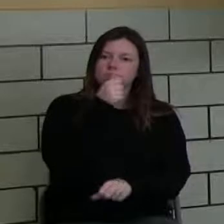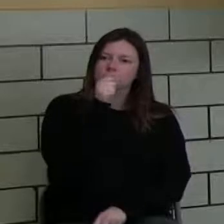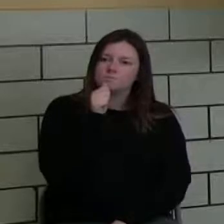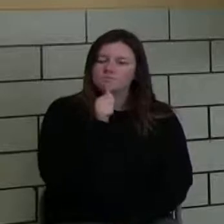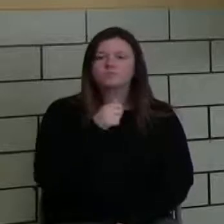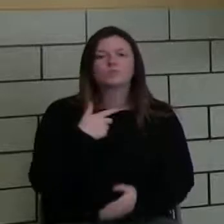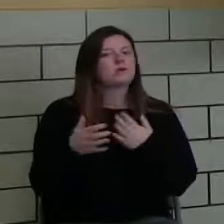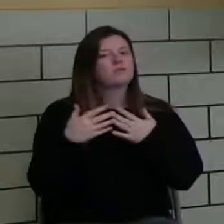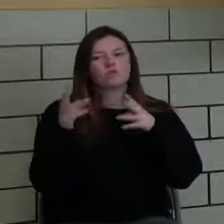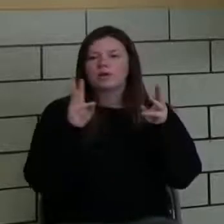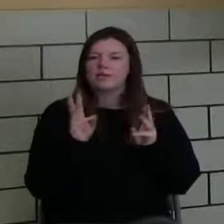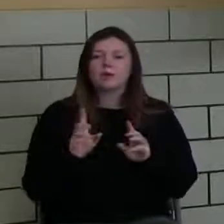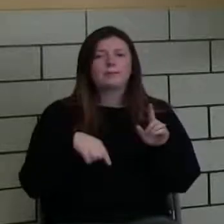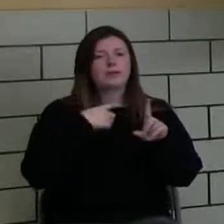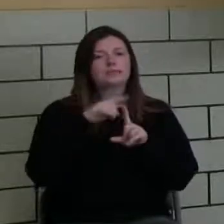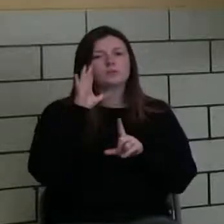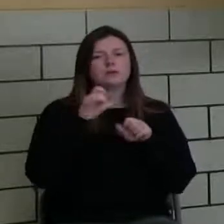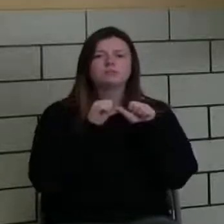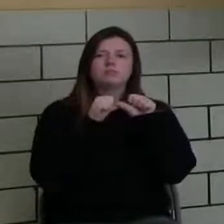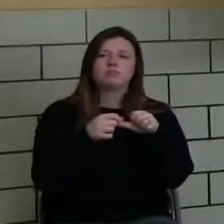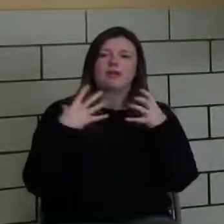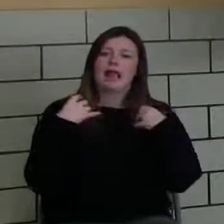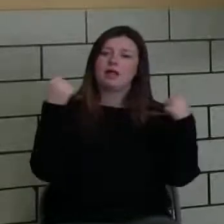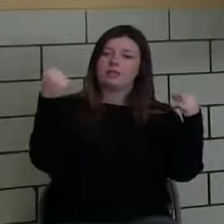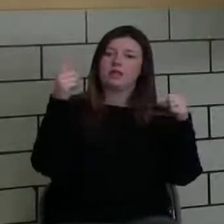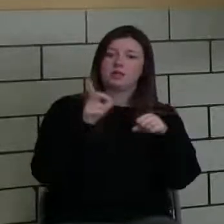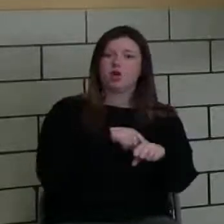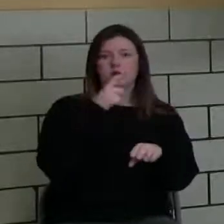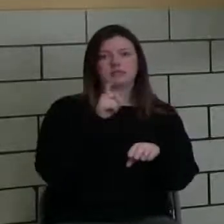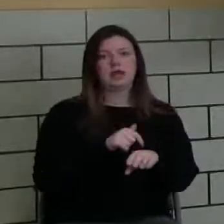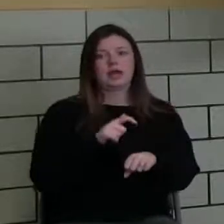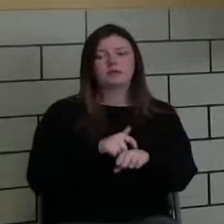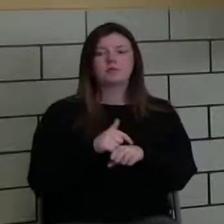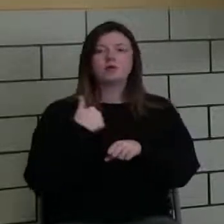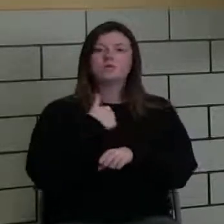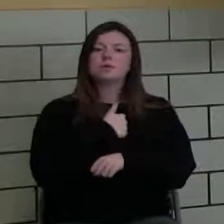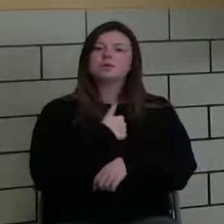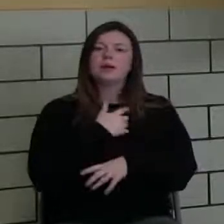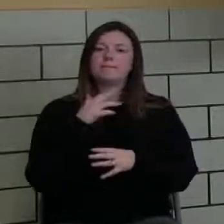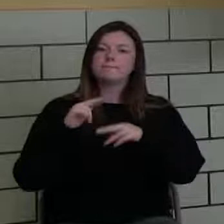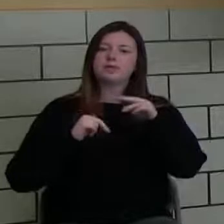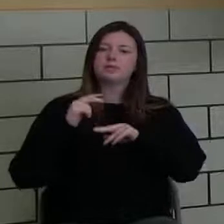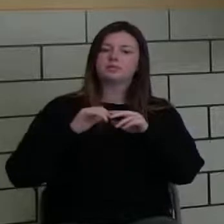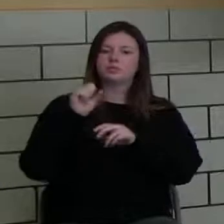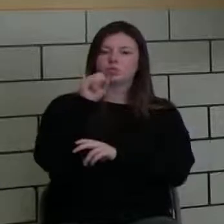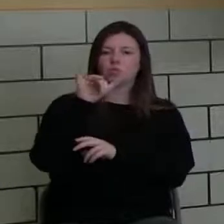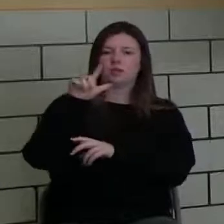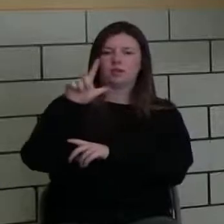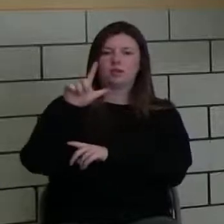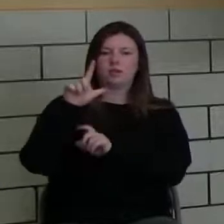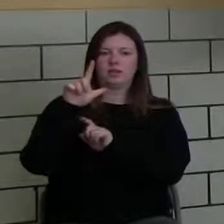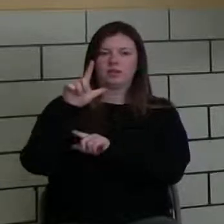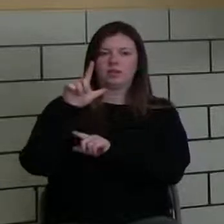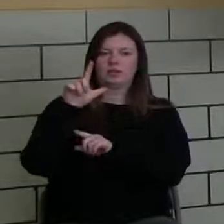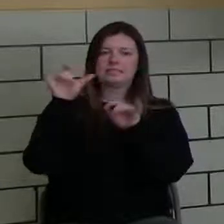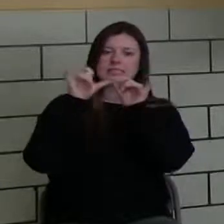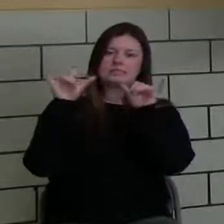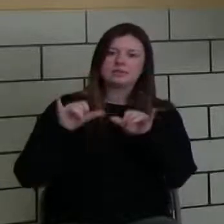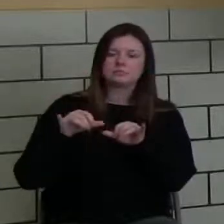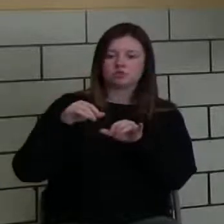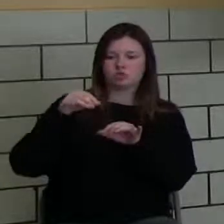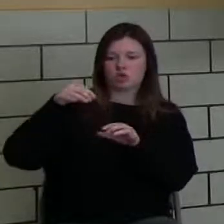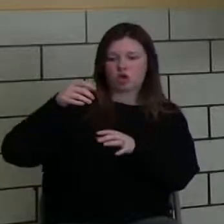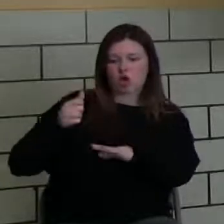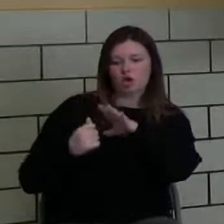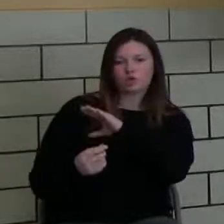Right? We're building in soil cells, these cellular modular systems underground